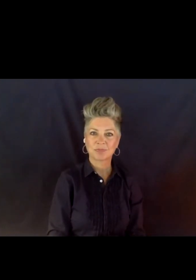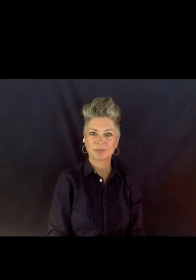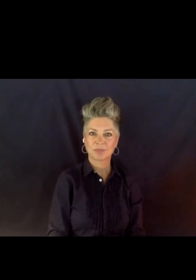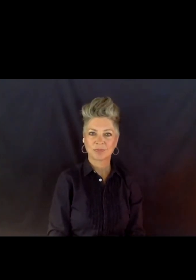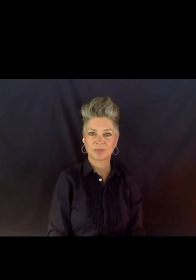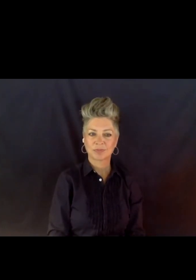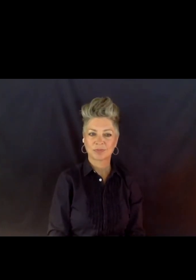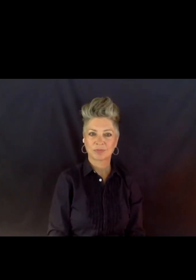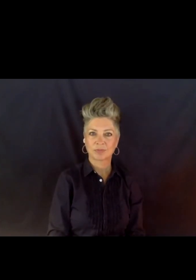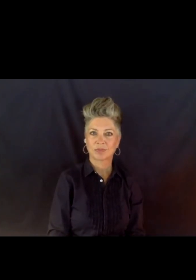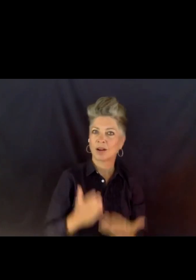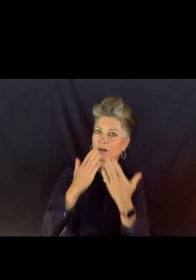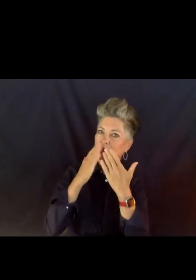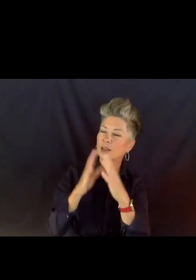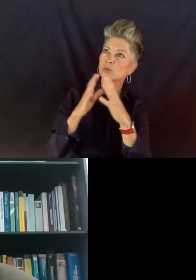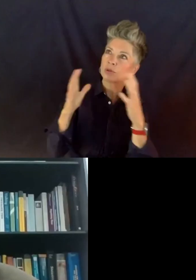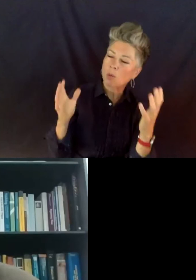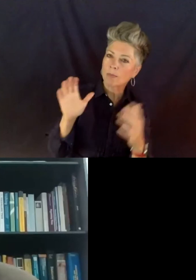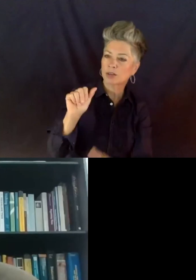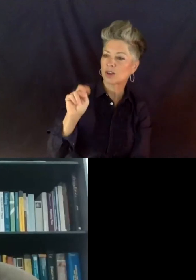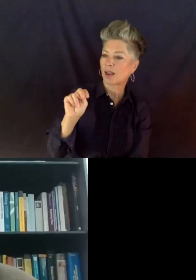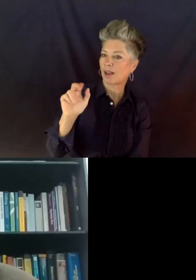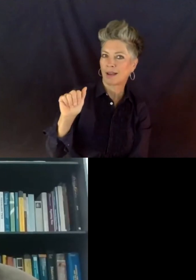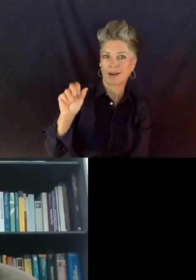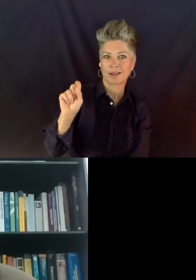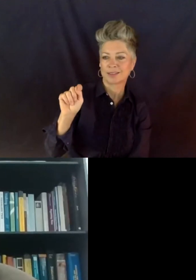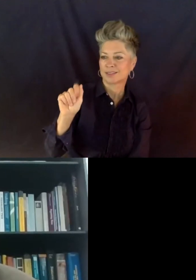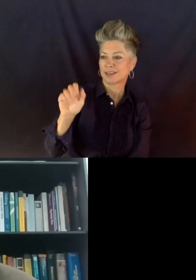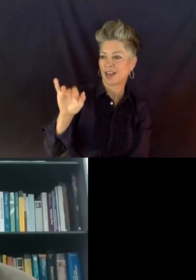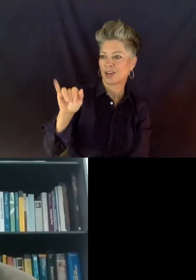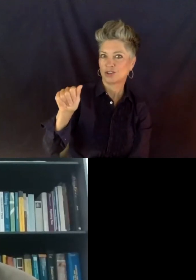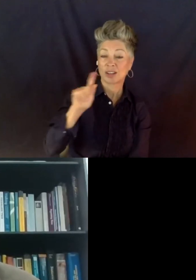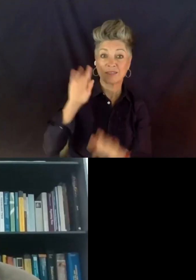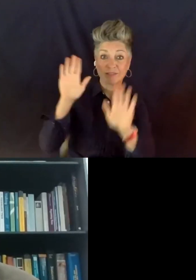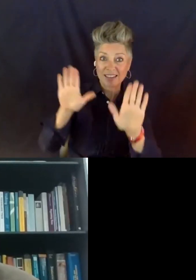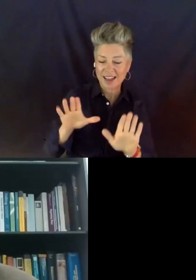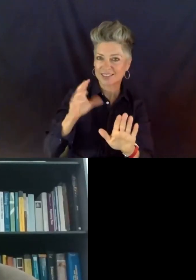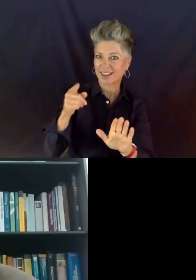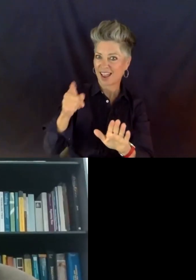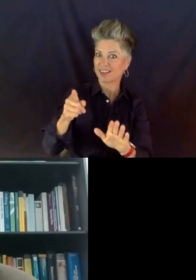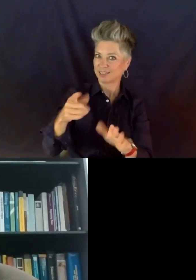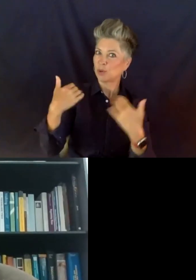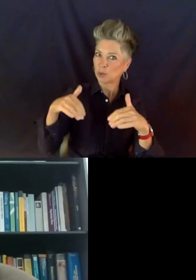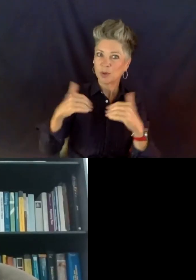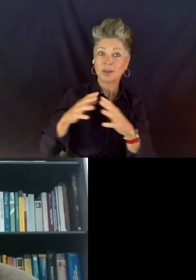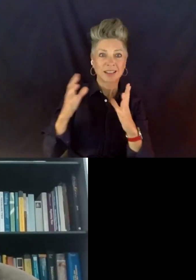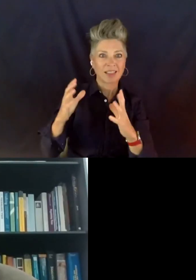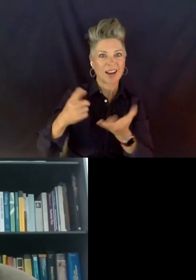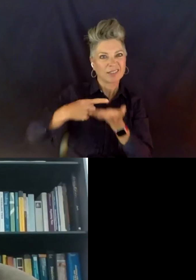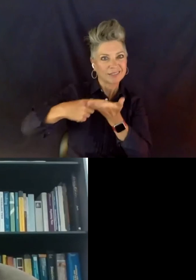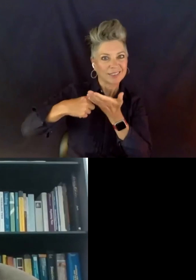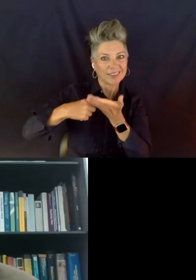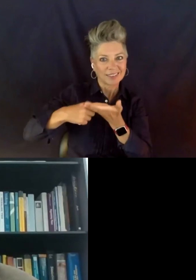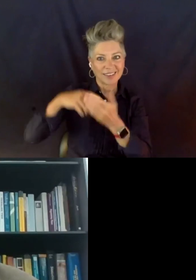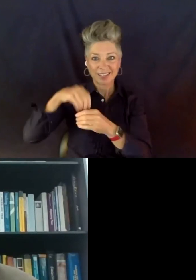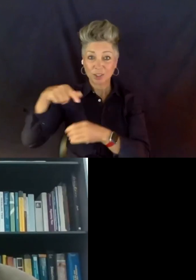Thank you so much, Anastasia. That was fantastic, and it's generated some discussion in the Q&A as well as